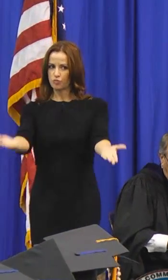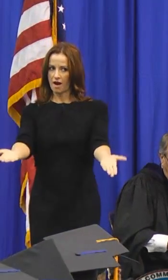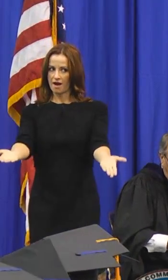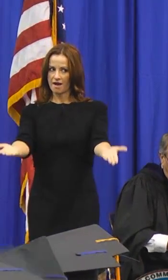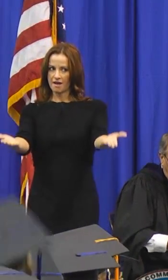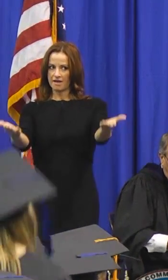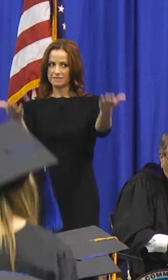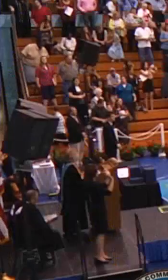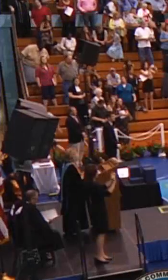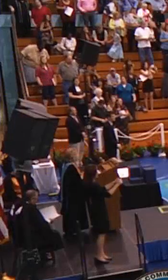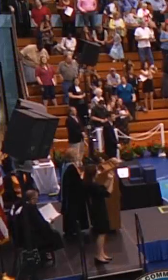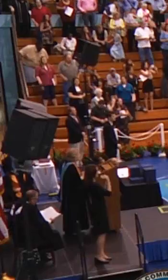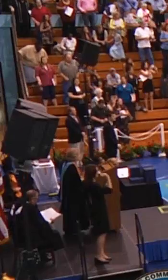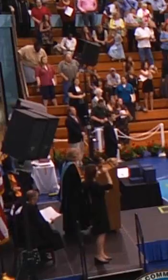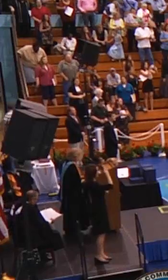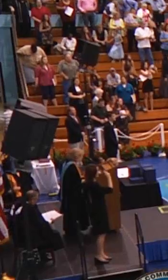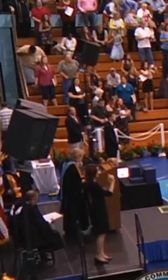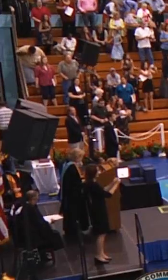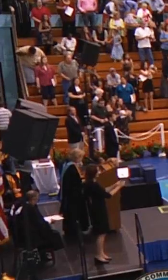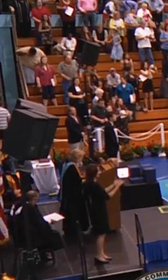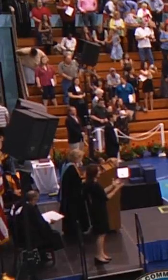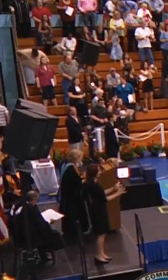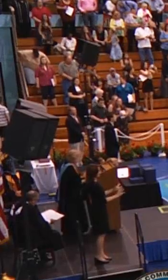The conferring of degrees.